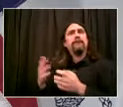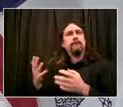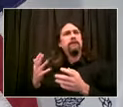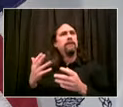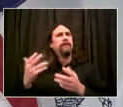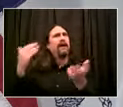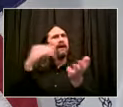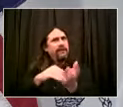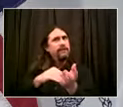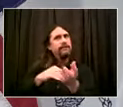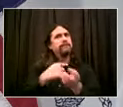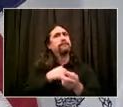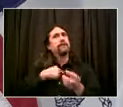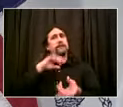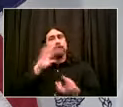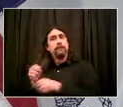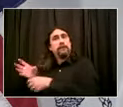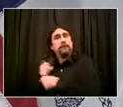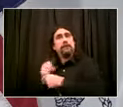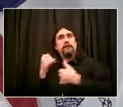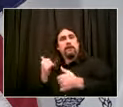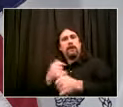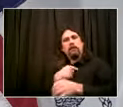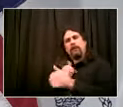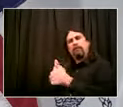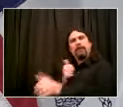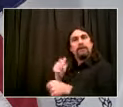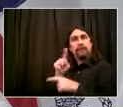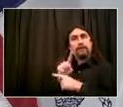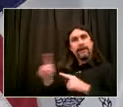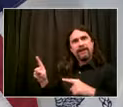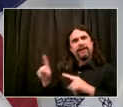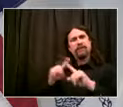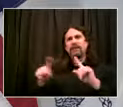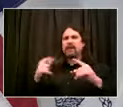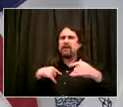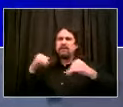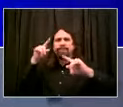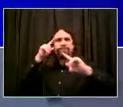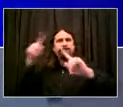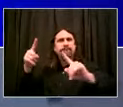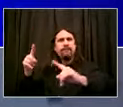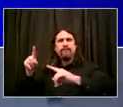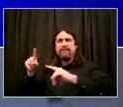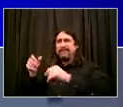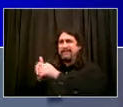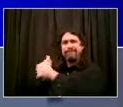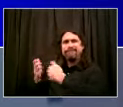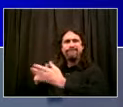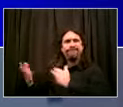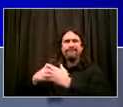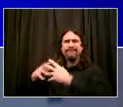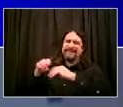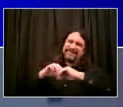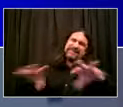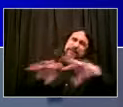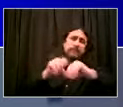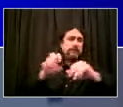said, some good news. We have now surpassed 1.5 million vaccinations since the beginning of this